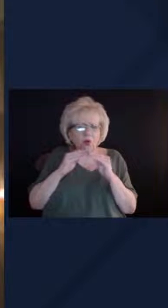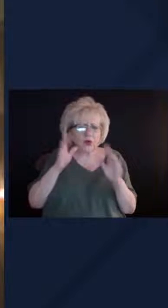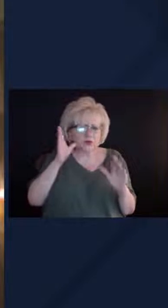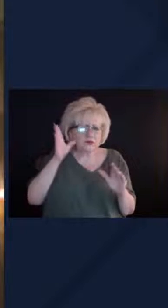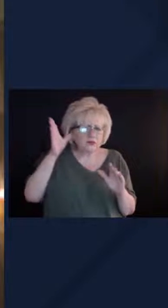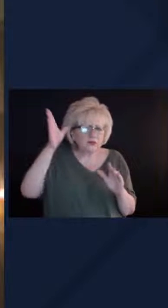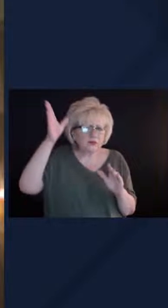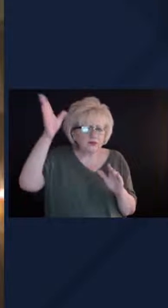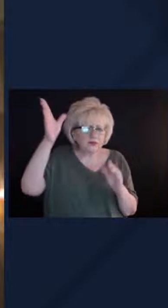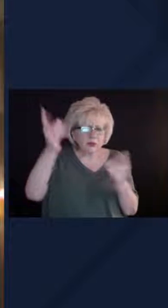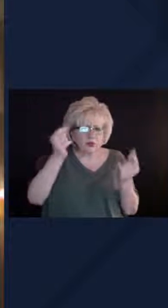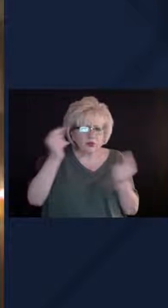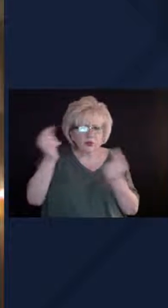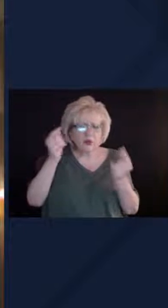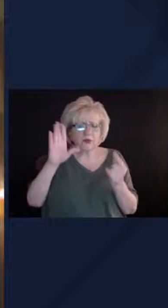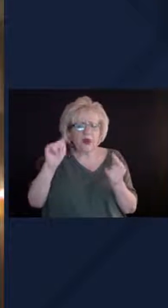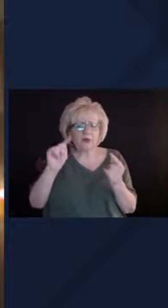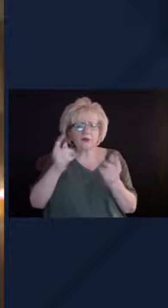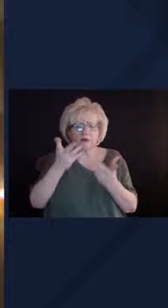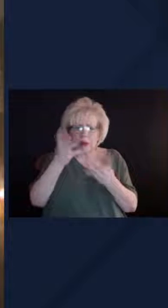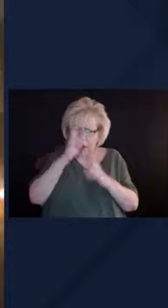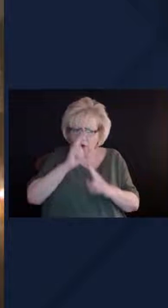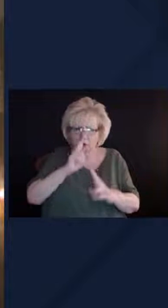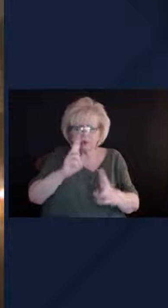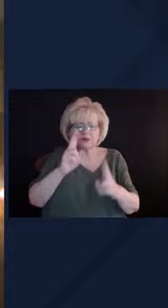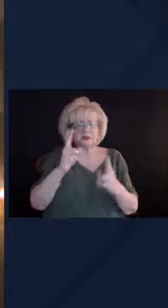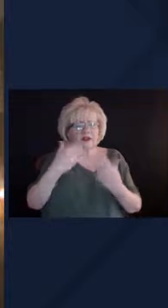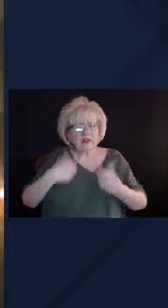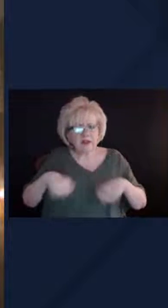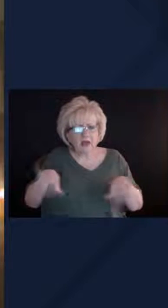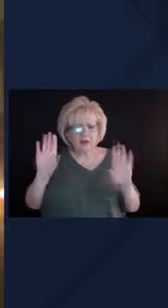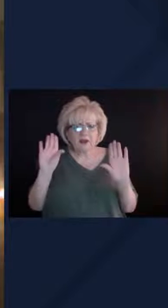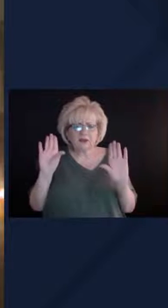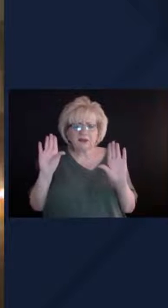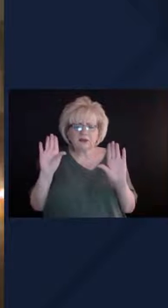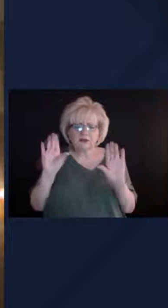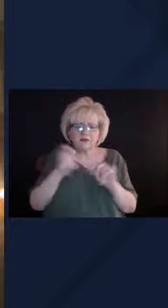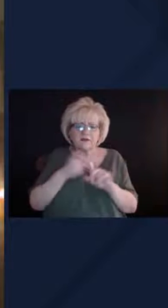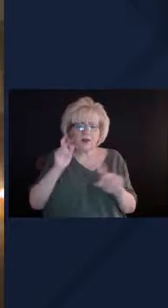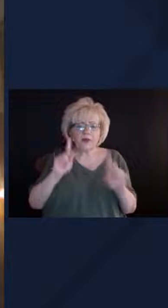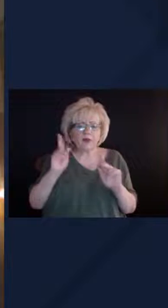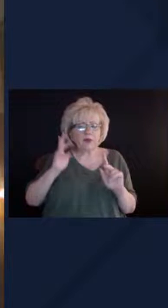we must honor the sacrifices made of the people that came before us.